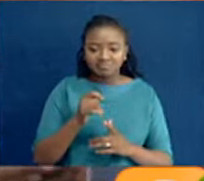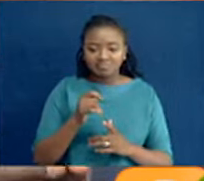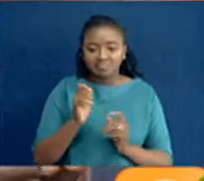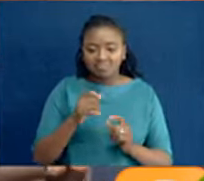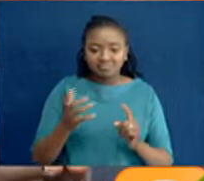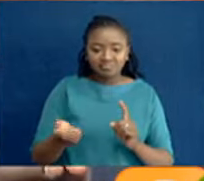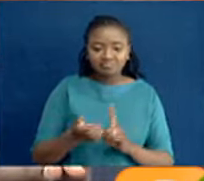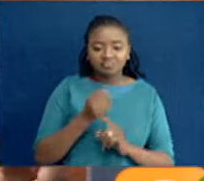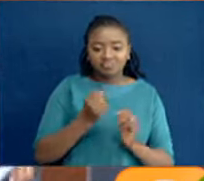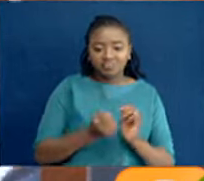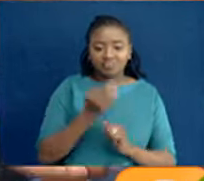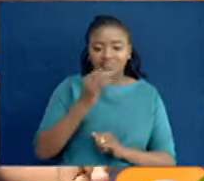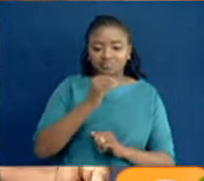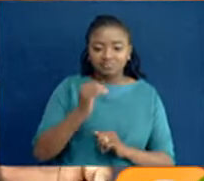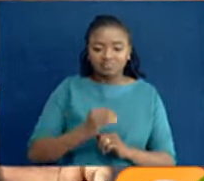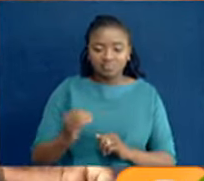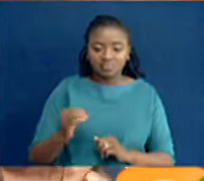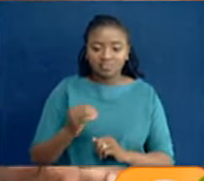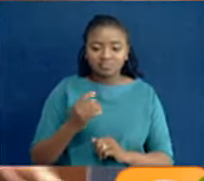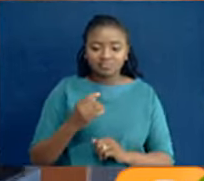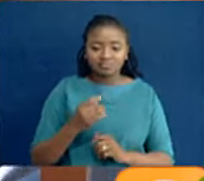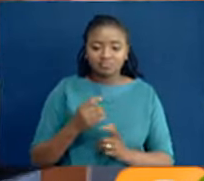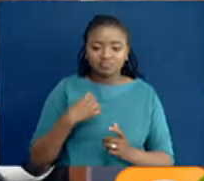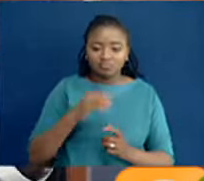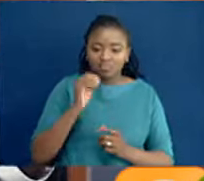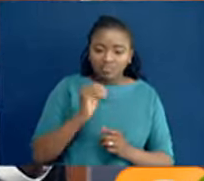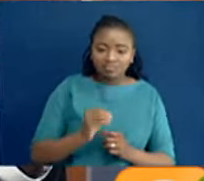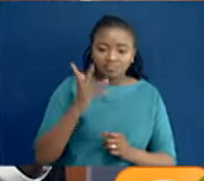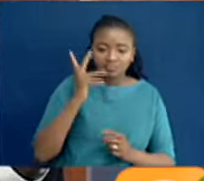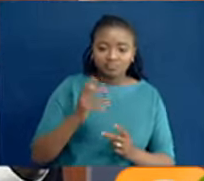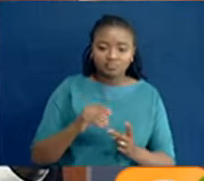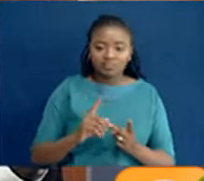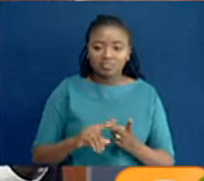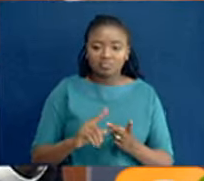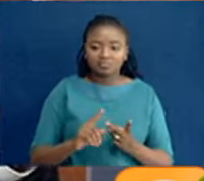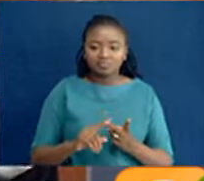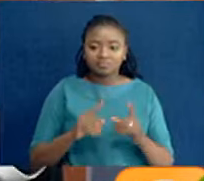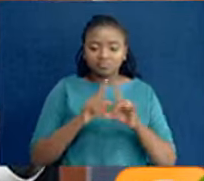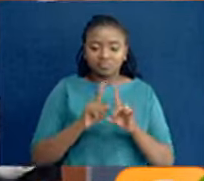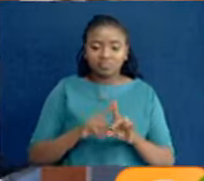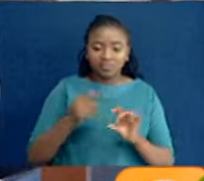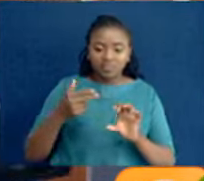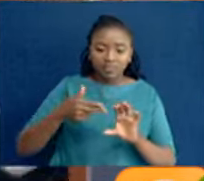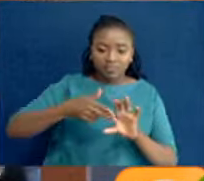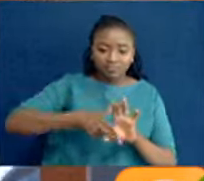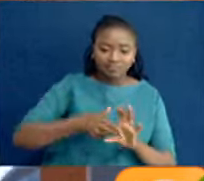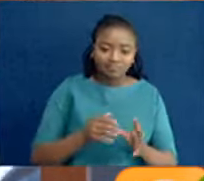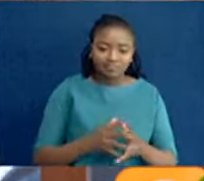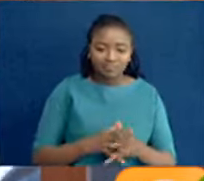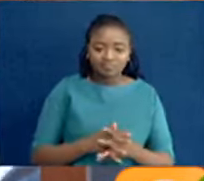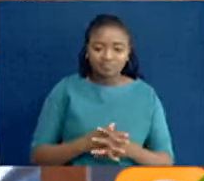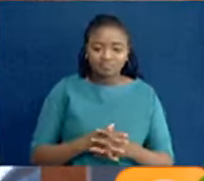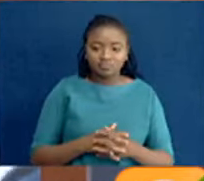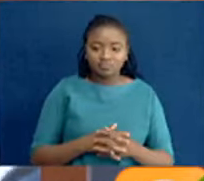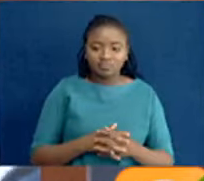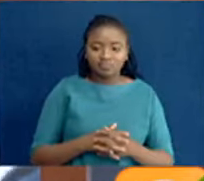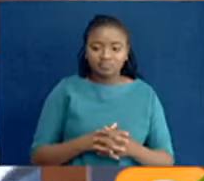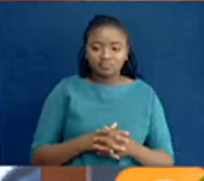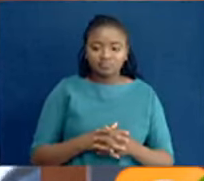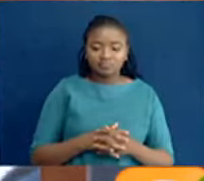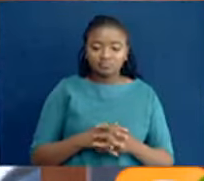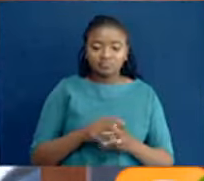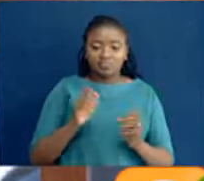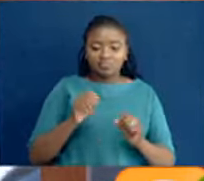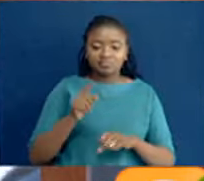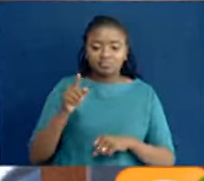are moving around their vehicles, which are now going to be expensive with the cost of biofuels or the petrol becoming higher, right, they will leave their vehicles and use the